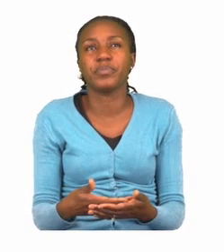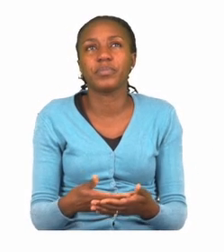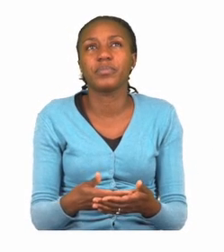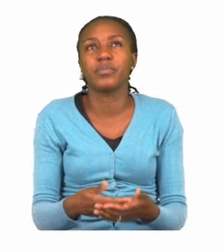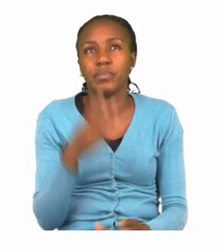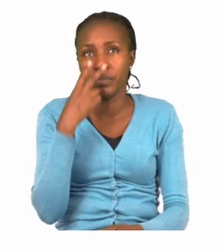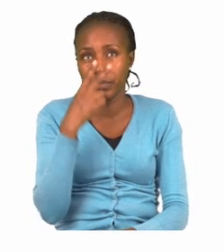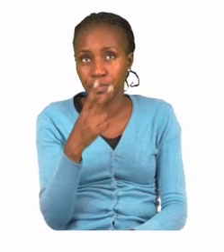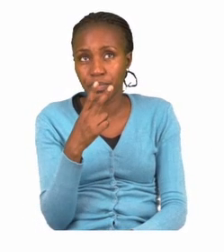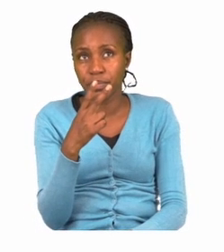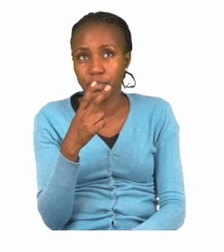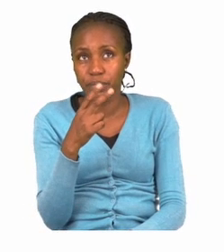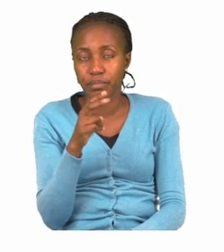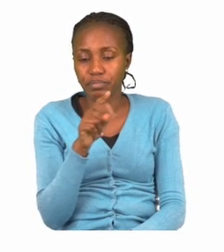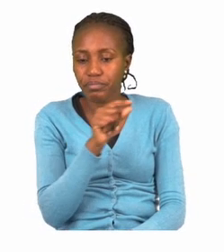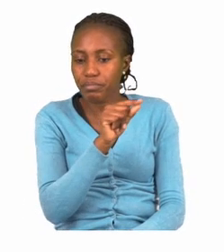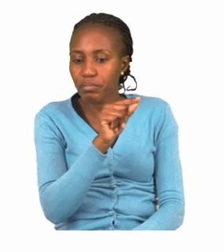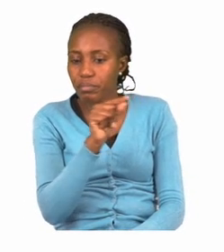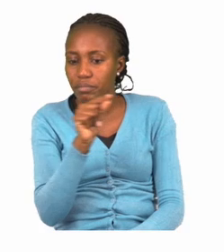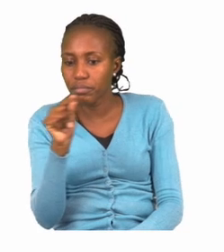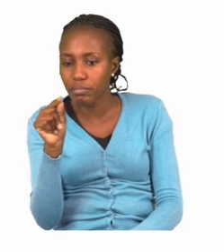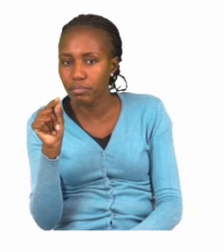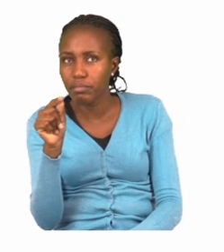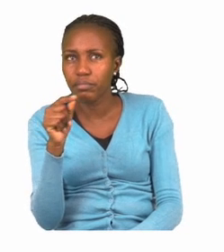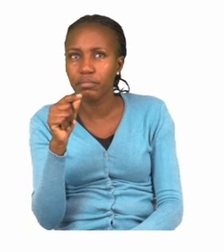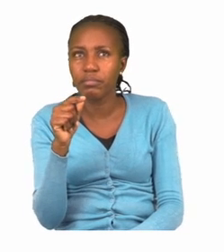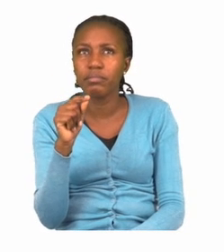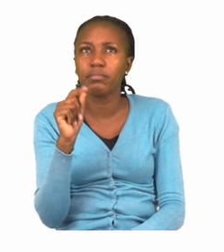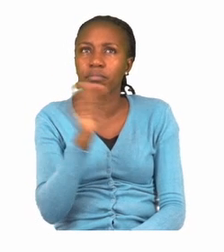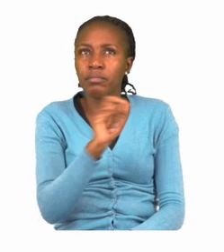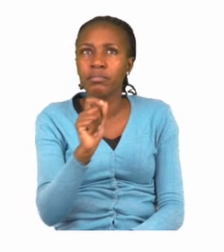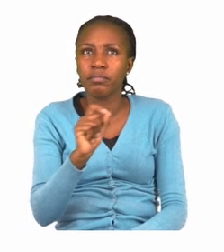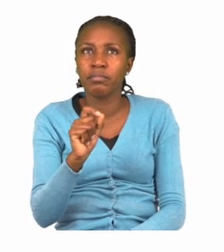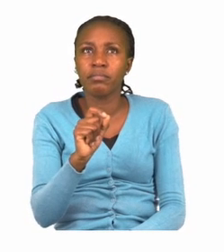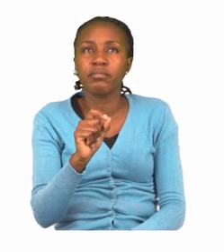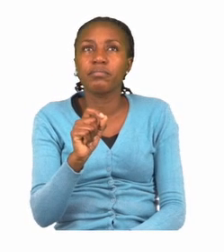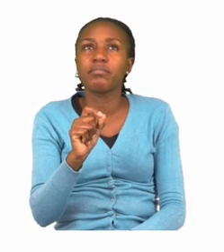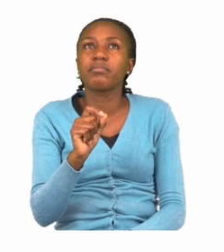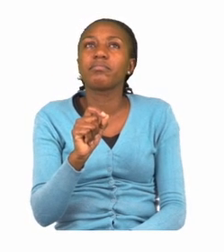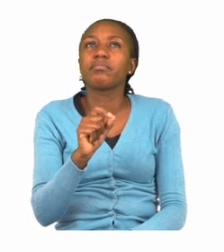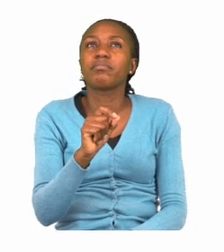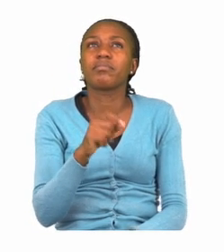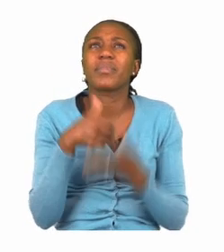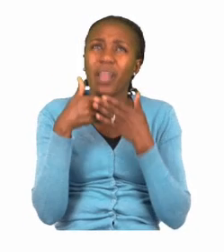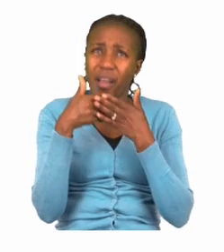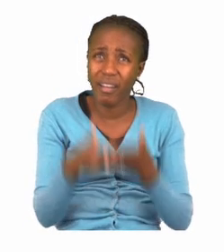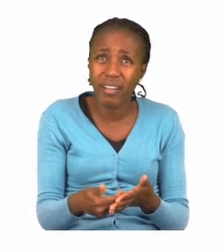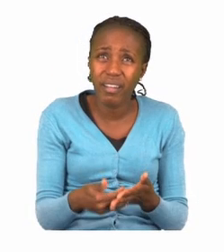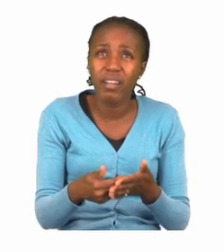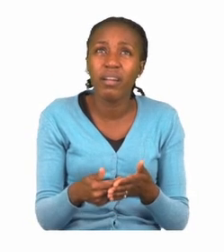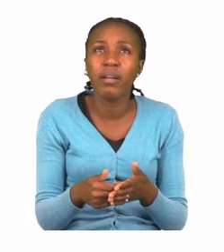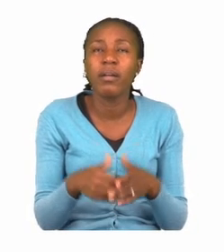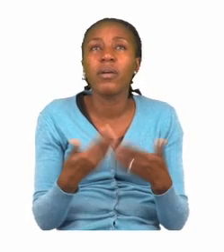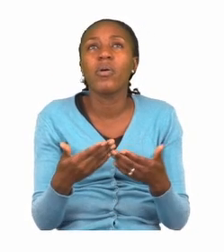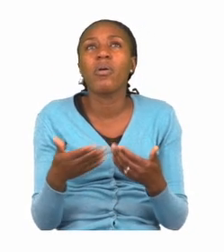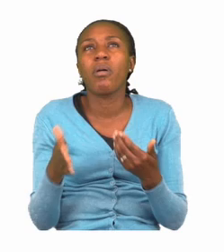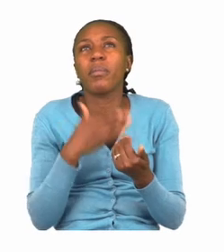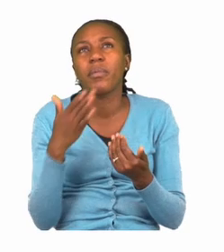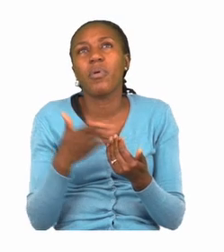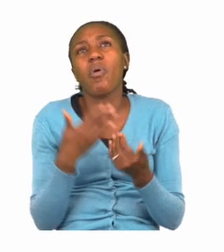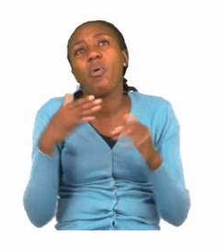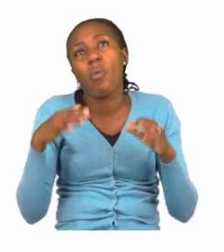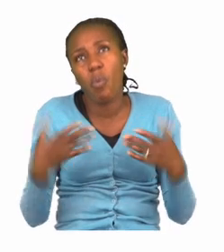in the blanks with heavier than, lighter than, or